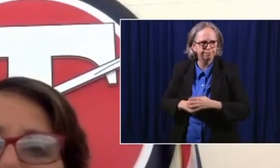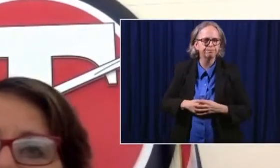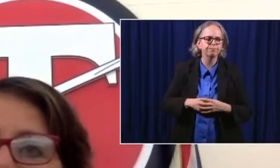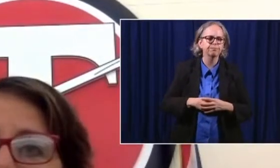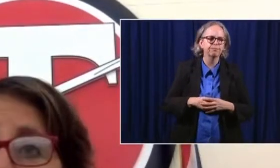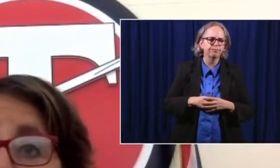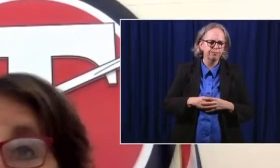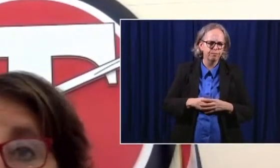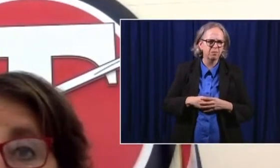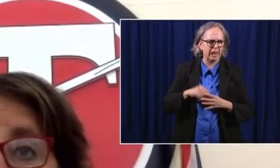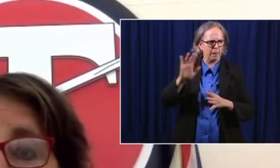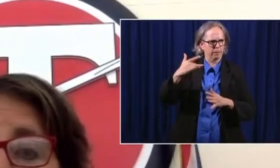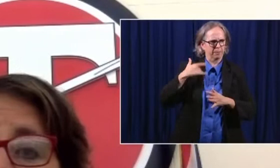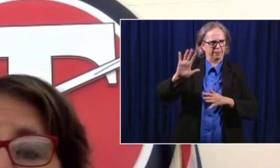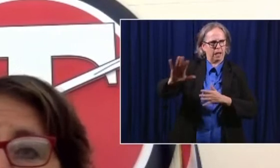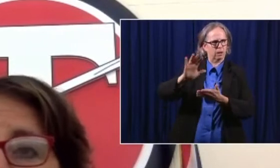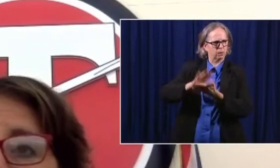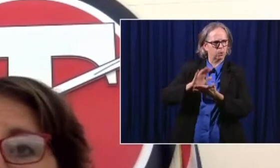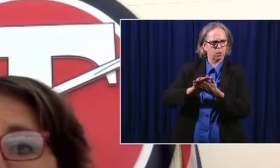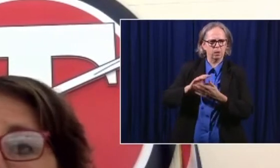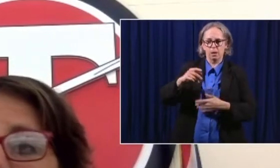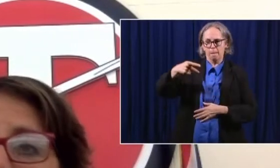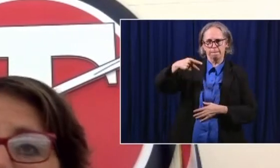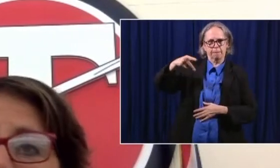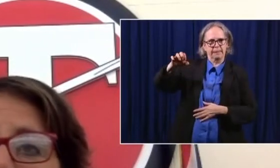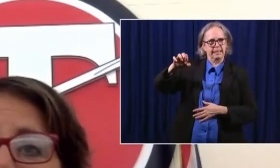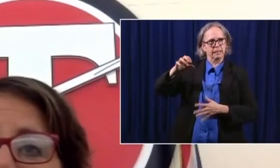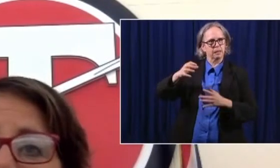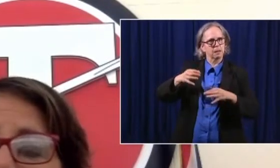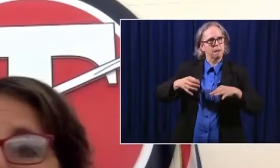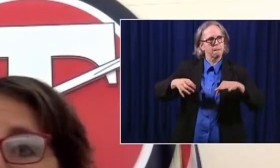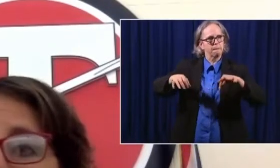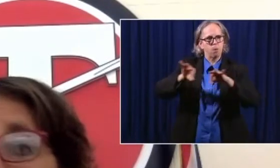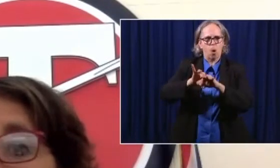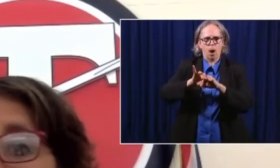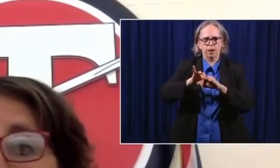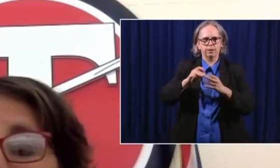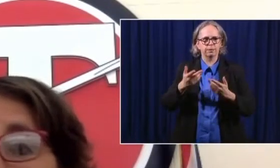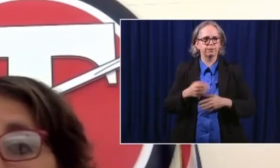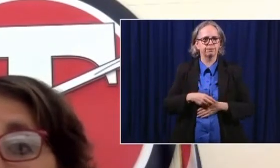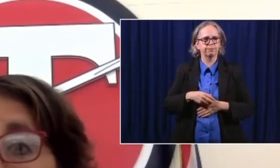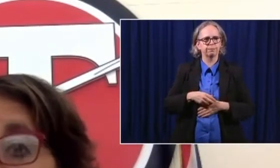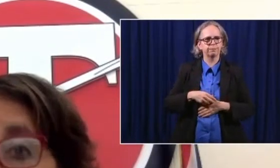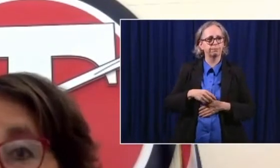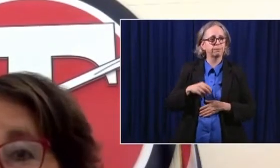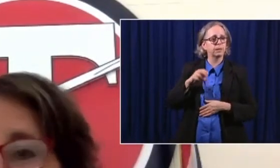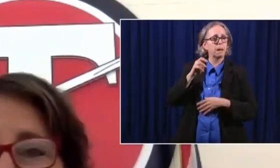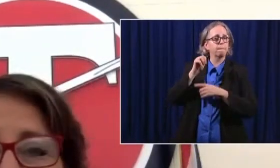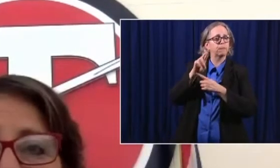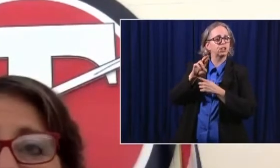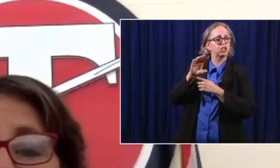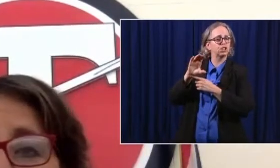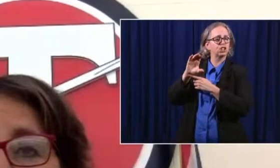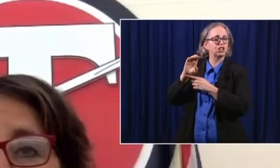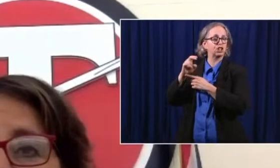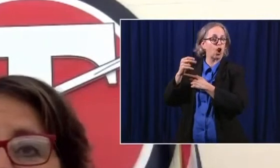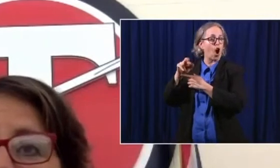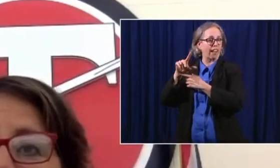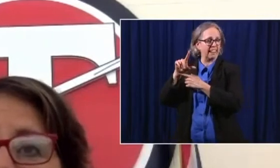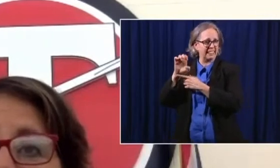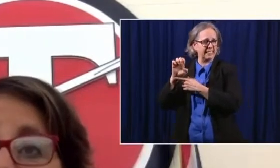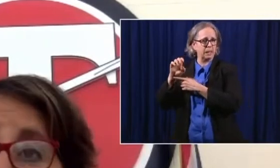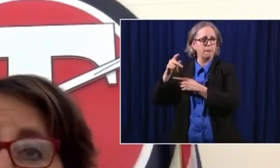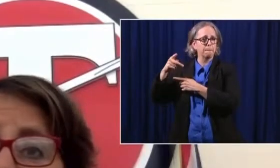the PPE is important, Mr. Charlie Patterson and his personnel at the Clark County Health Department have been wonderful.